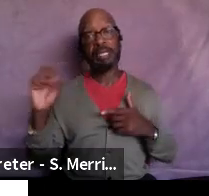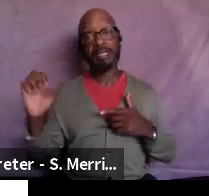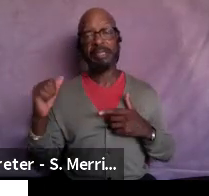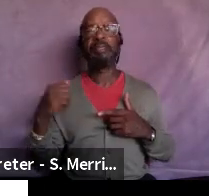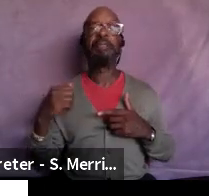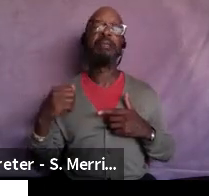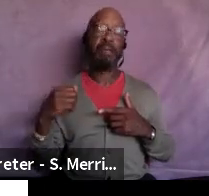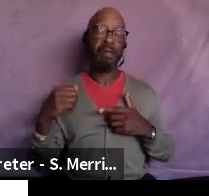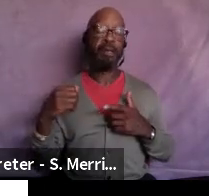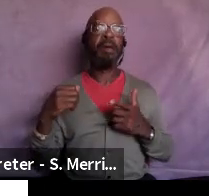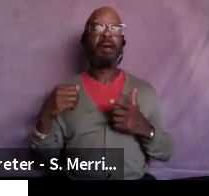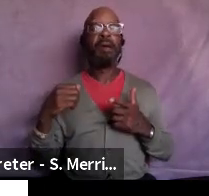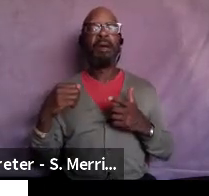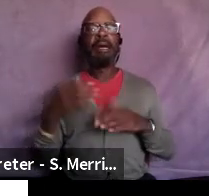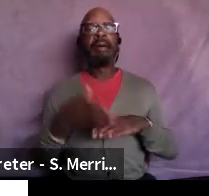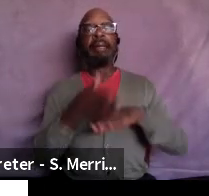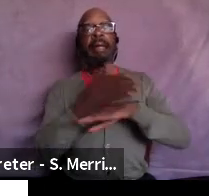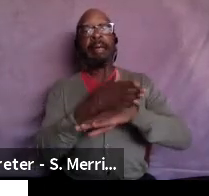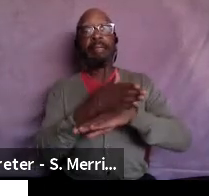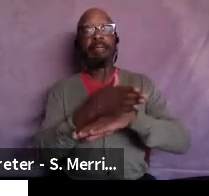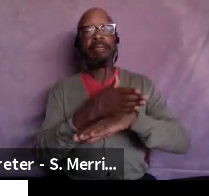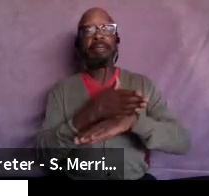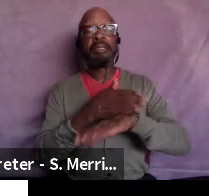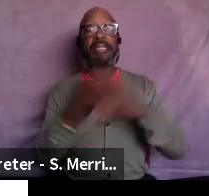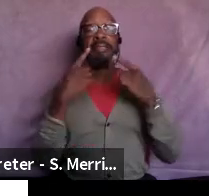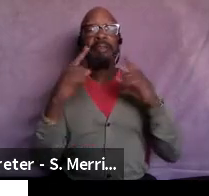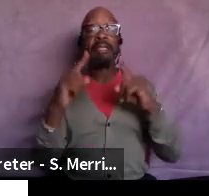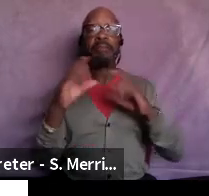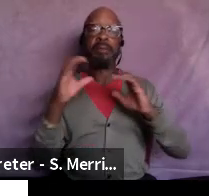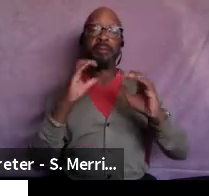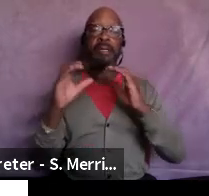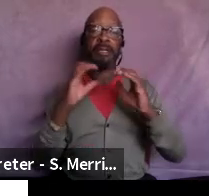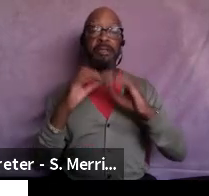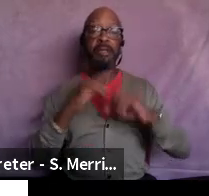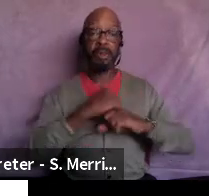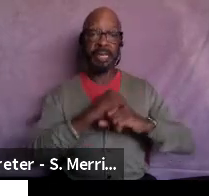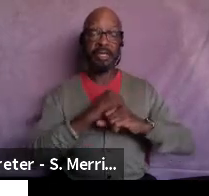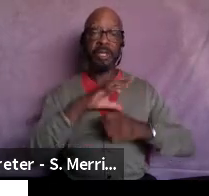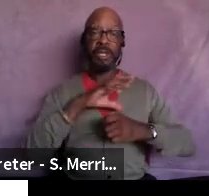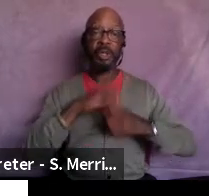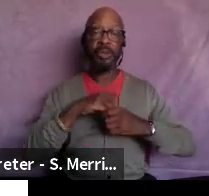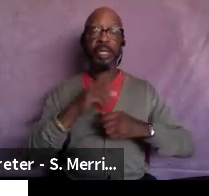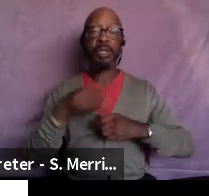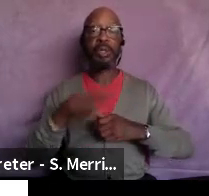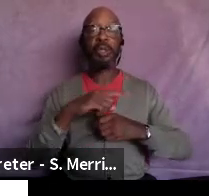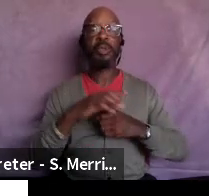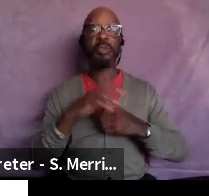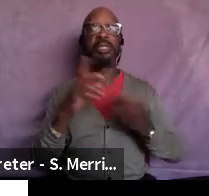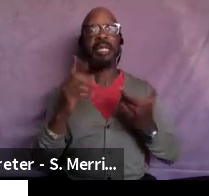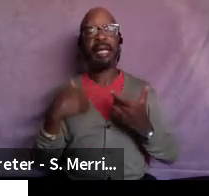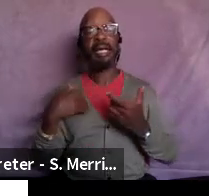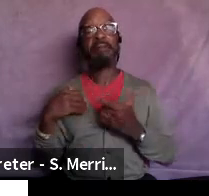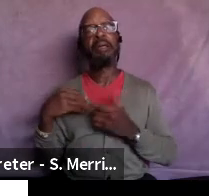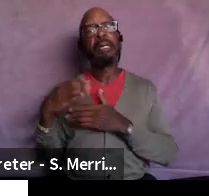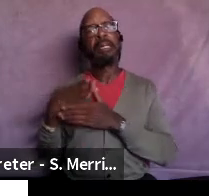those. Enhanced effective communication protections, including those for companions with disabilities.